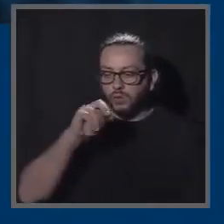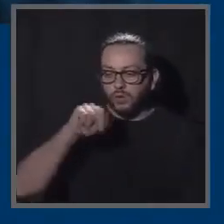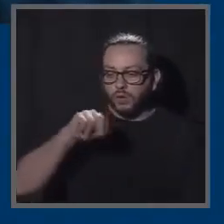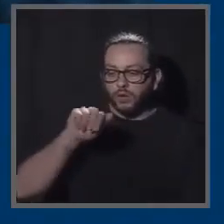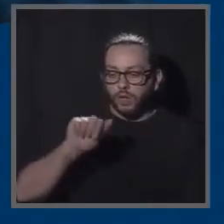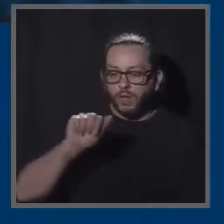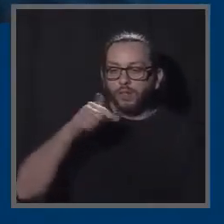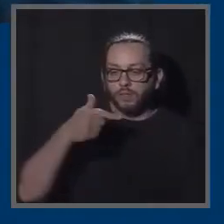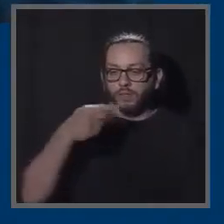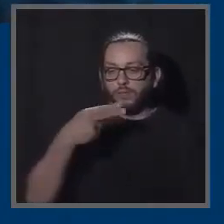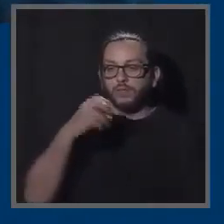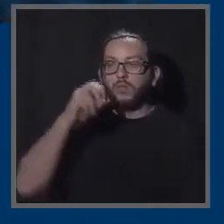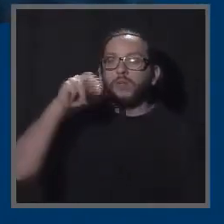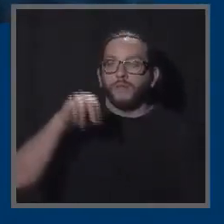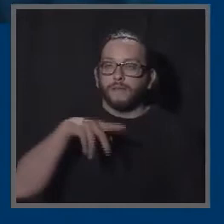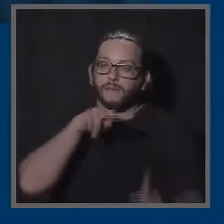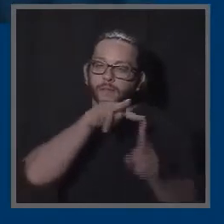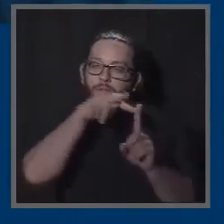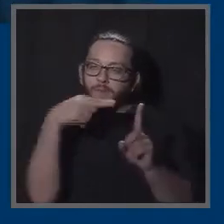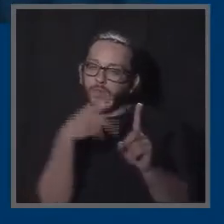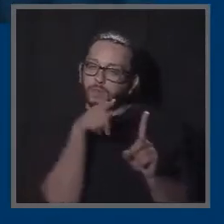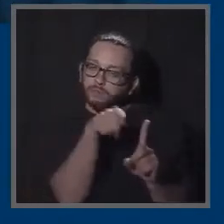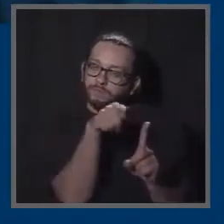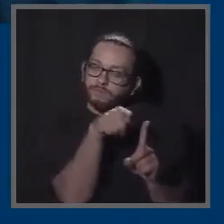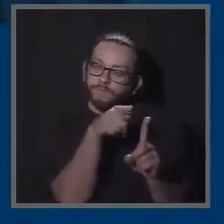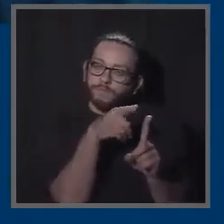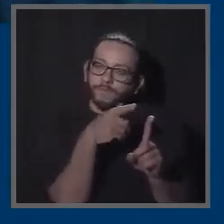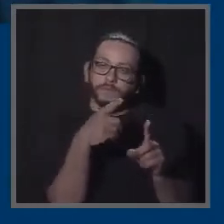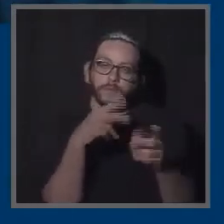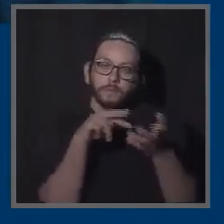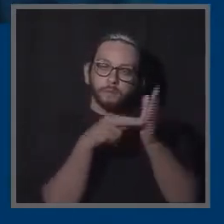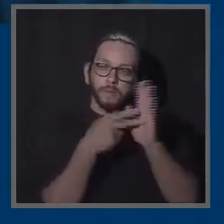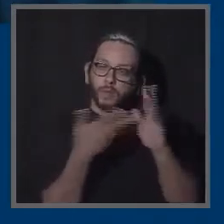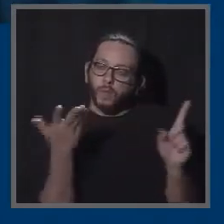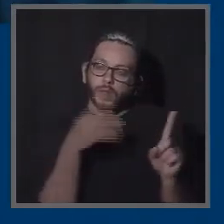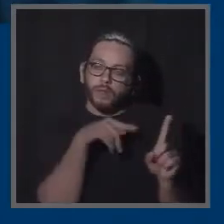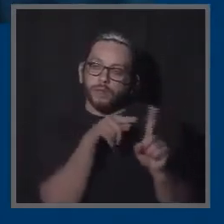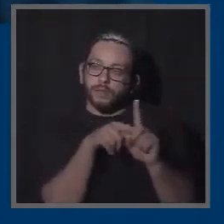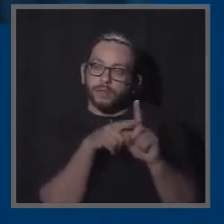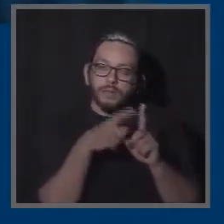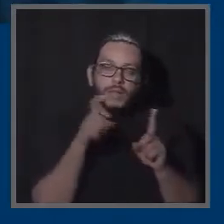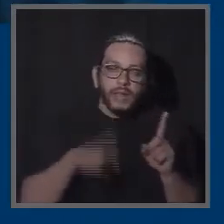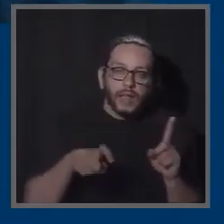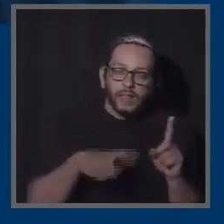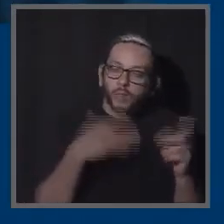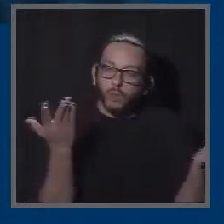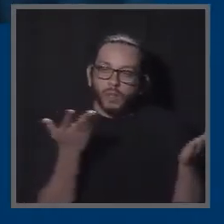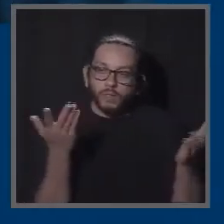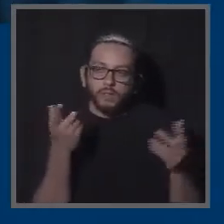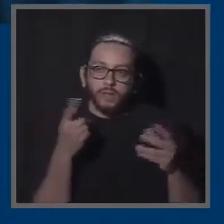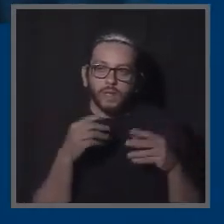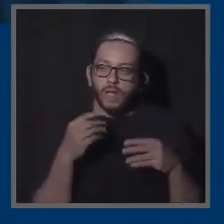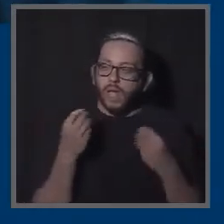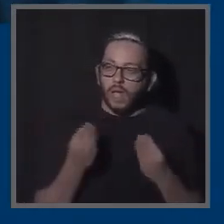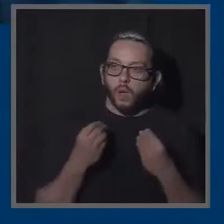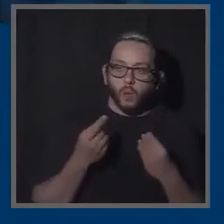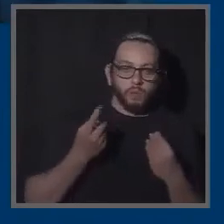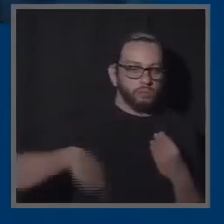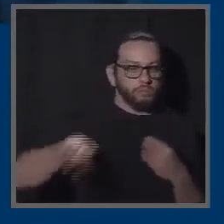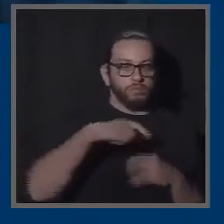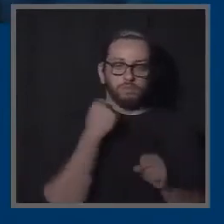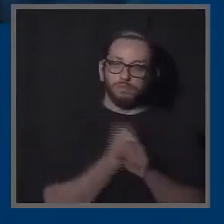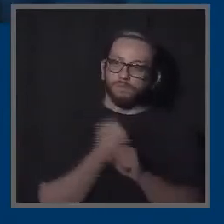on how does this mean, what are the needs to be addressed, and how we can do this in thinking about the